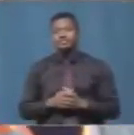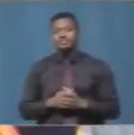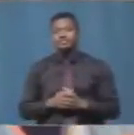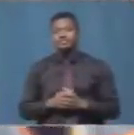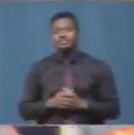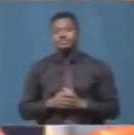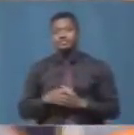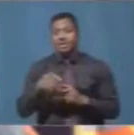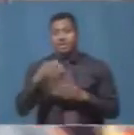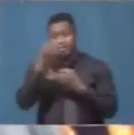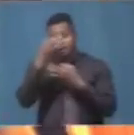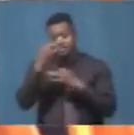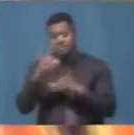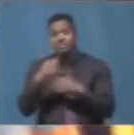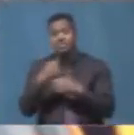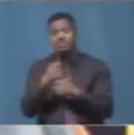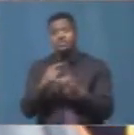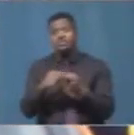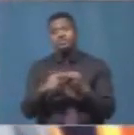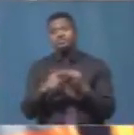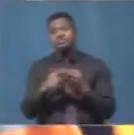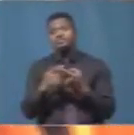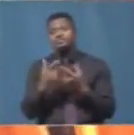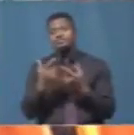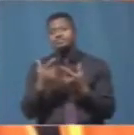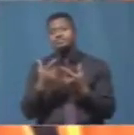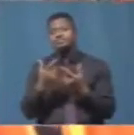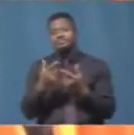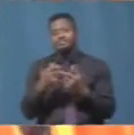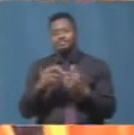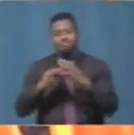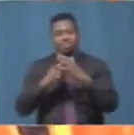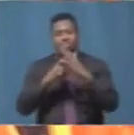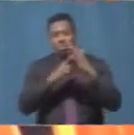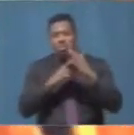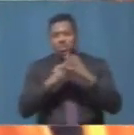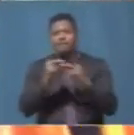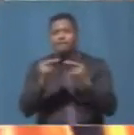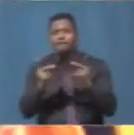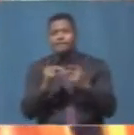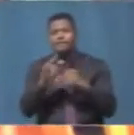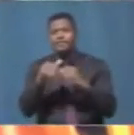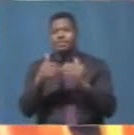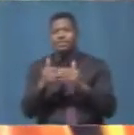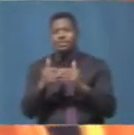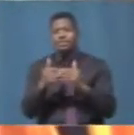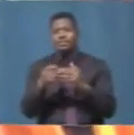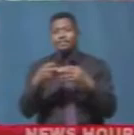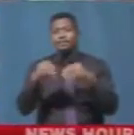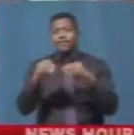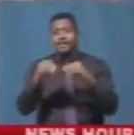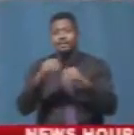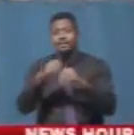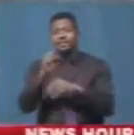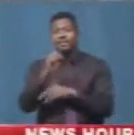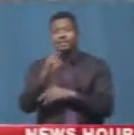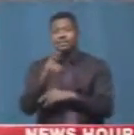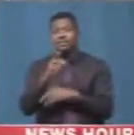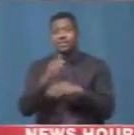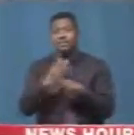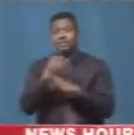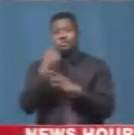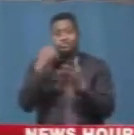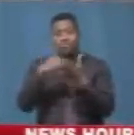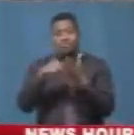A decision has been made to rewire all the markets in Accra. After